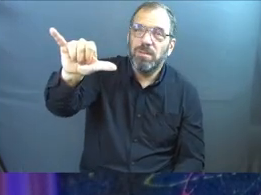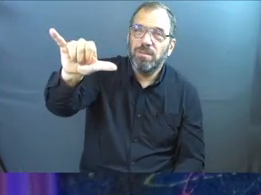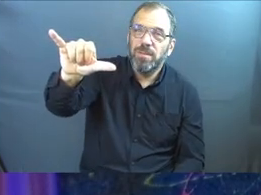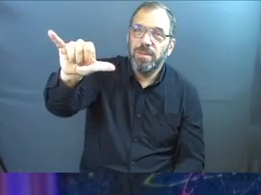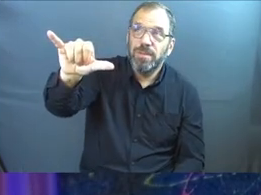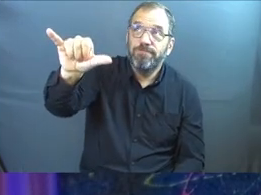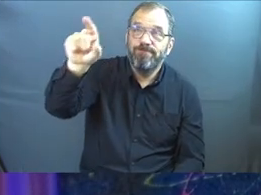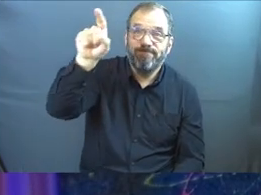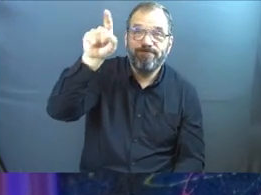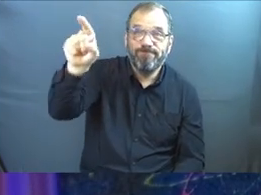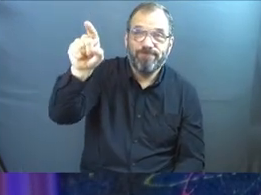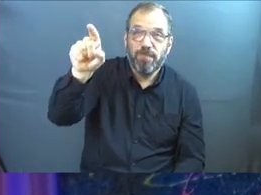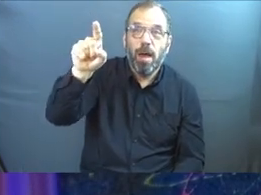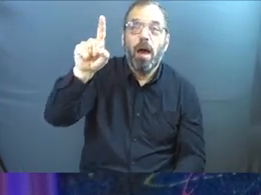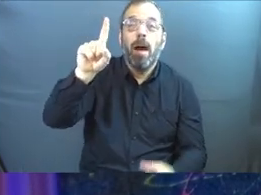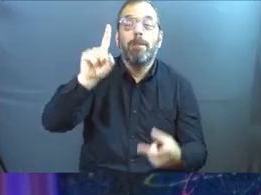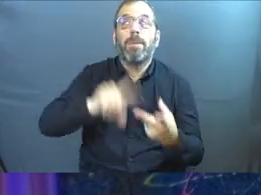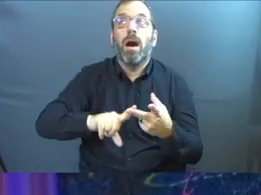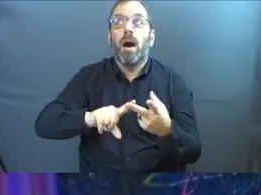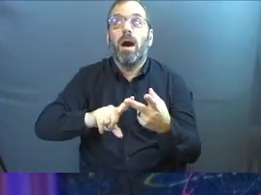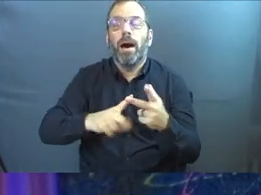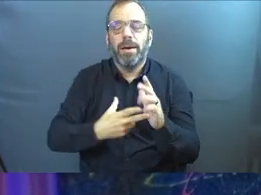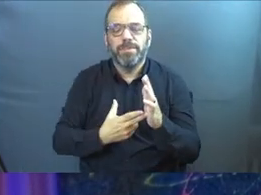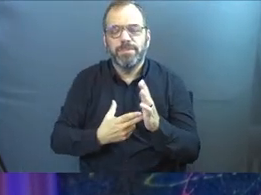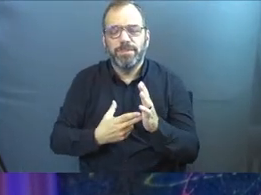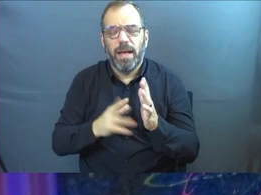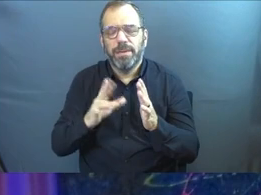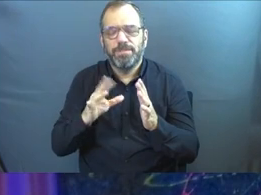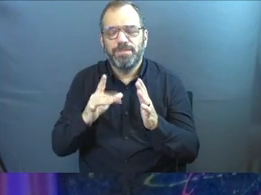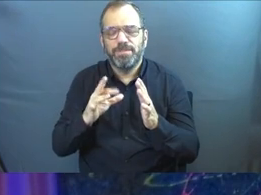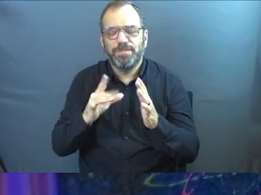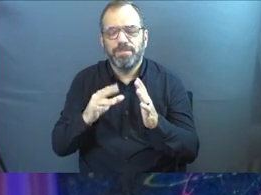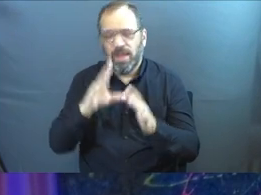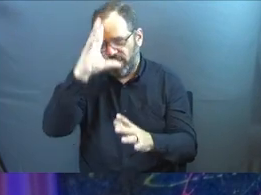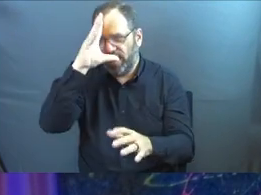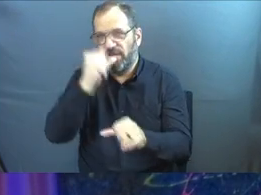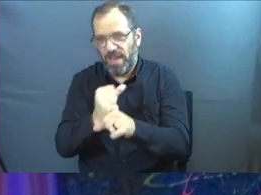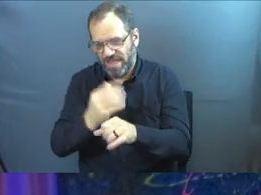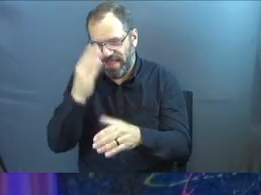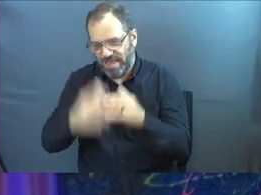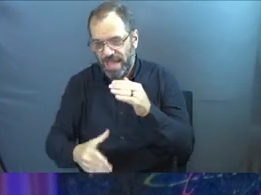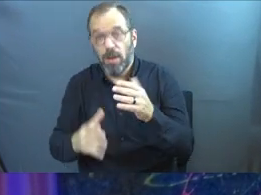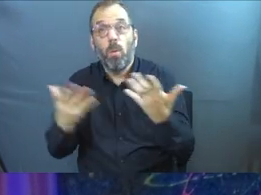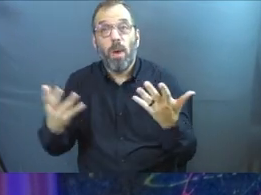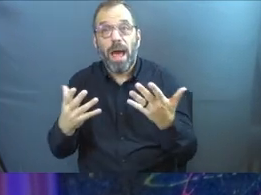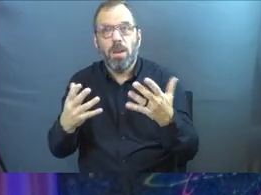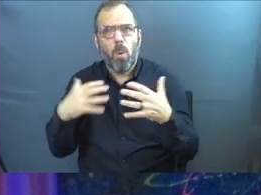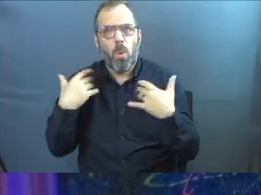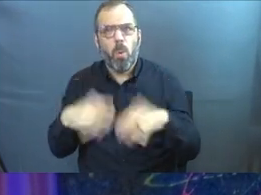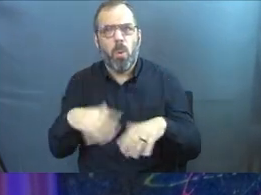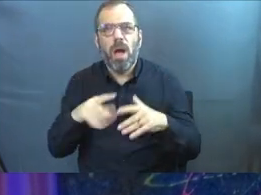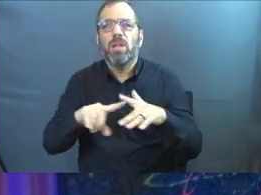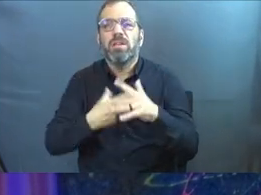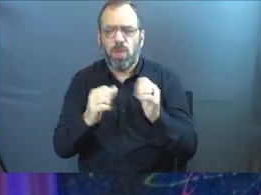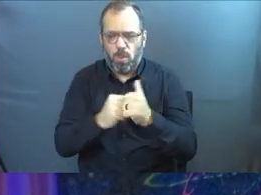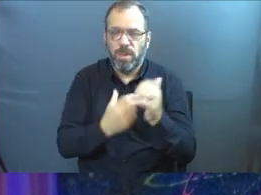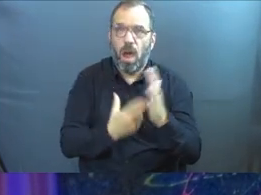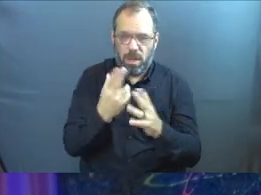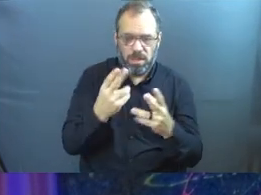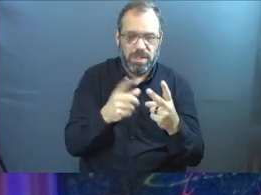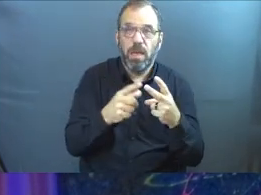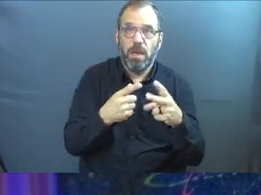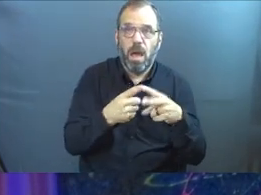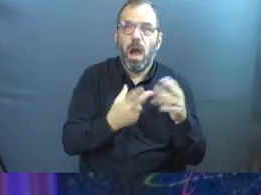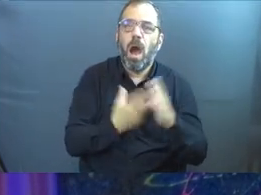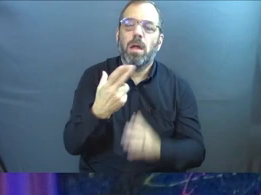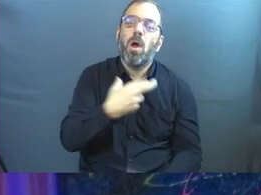it, but he also brings the honesty, or he also brings the faith at the end, which is massive. Let's start with the honesty really